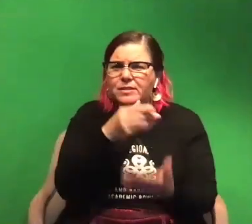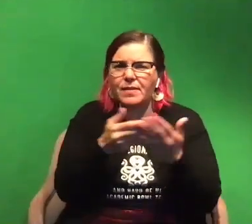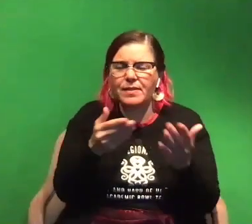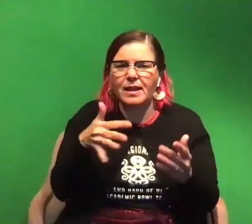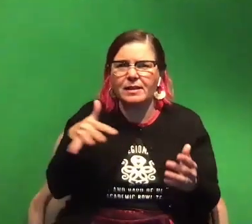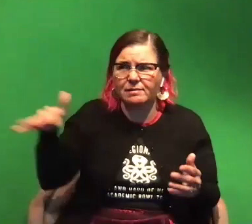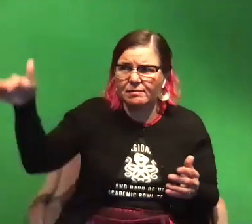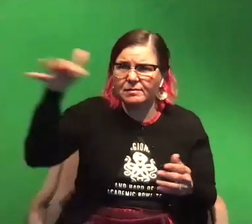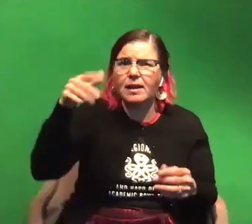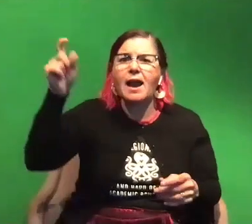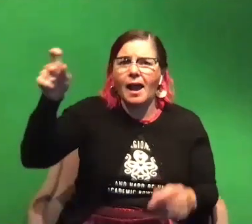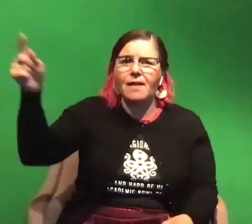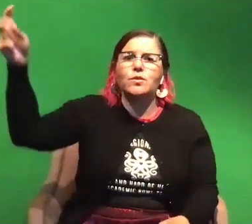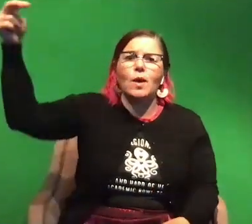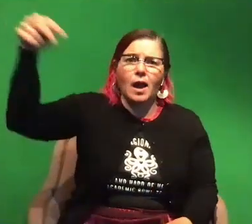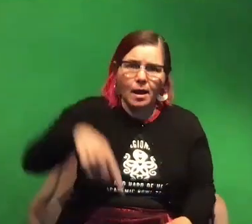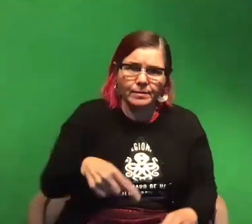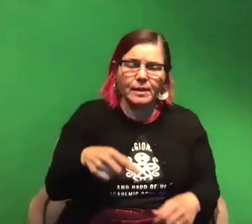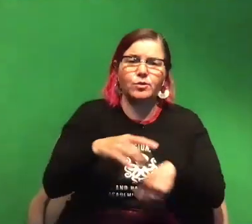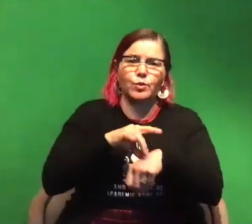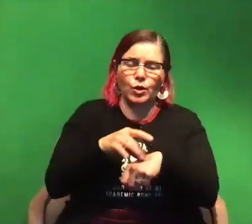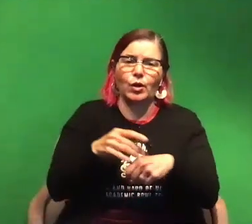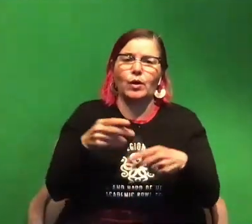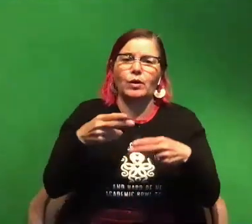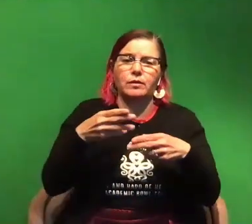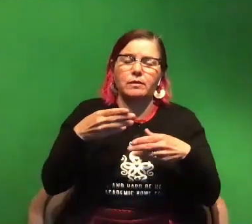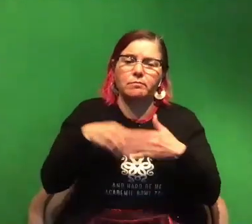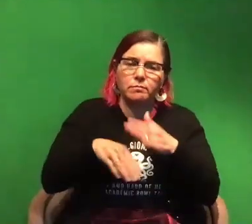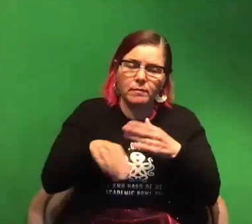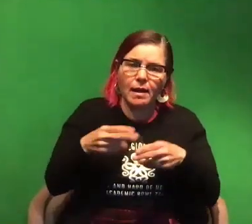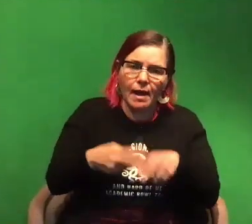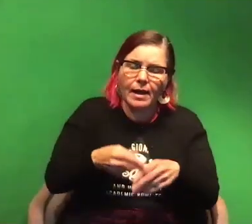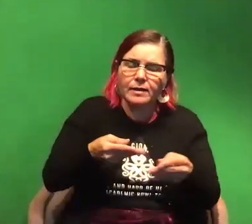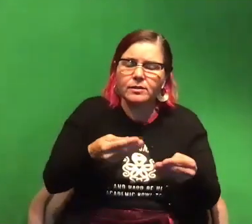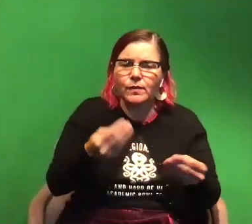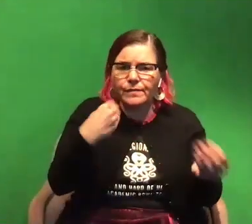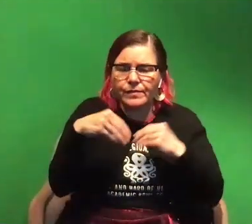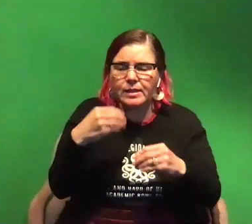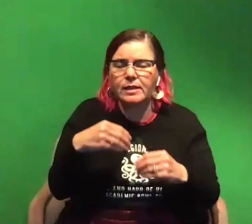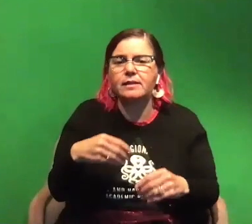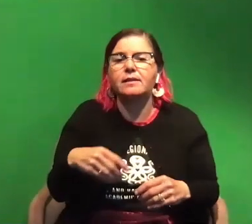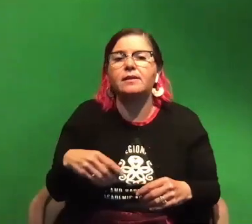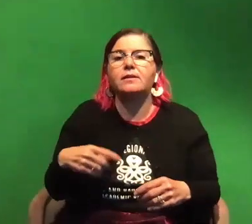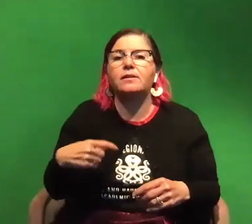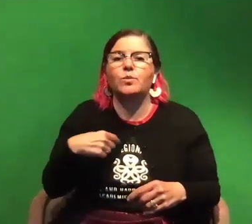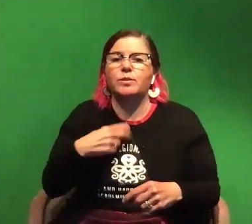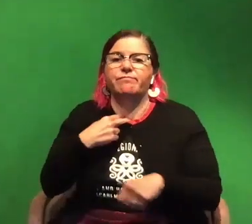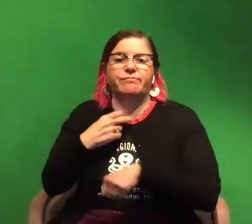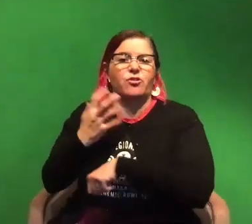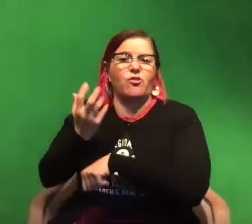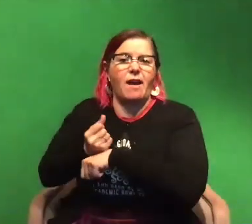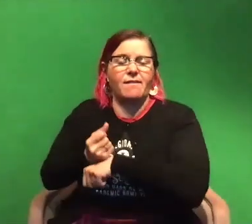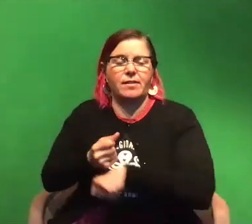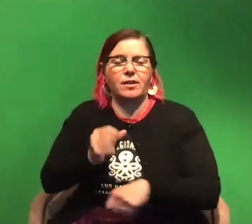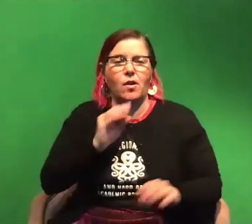environment need to come down to planet Earth to lay eggs and to feed and things like that. So we're confined with gravity. The ocean doesn't live by